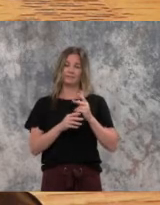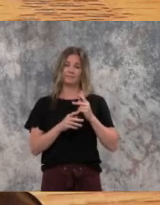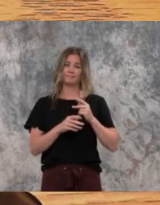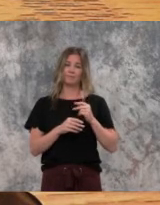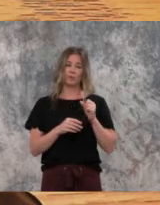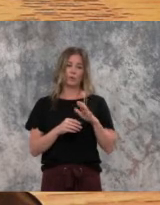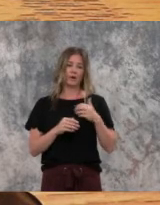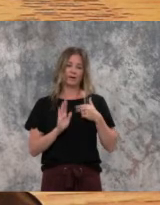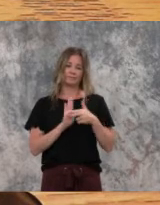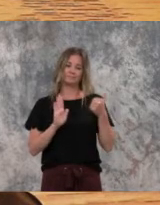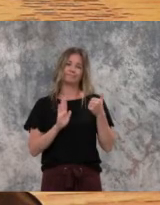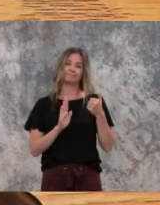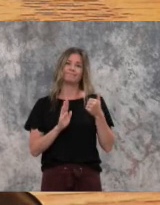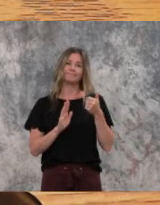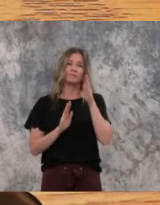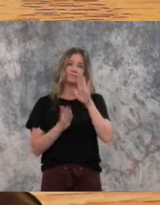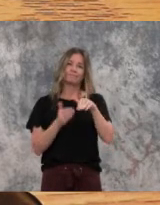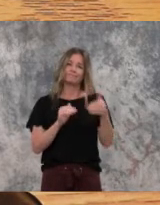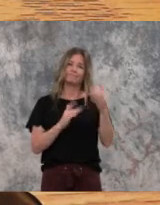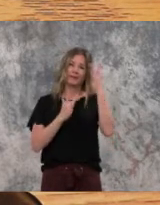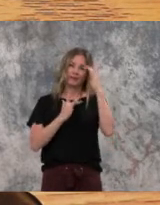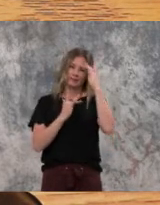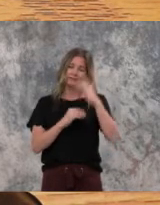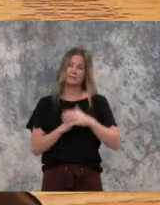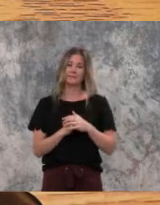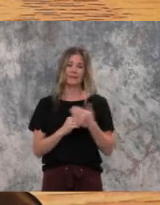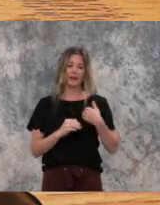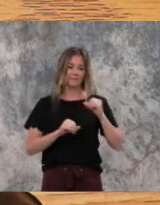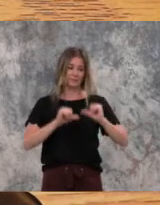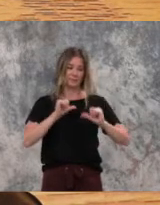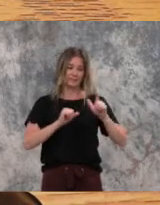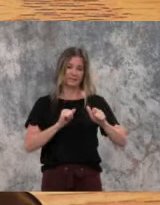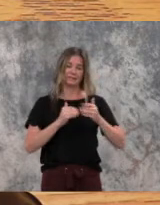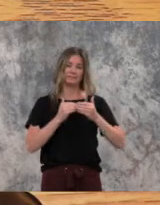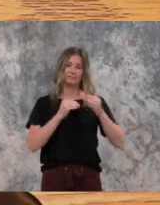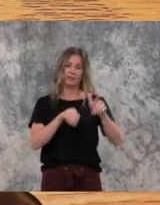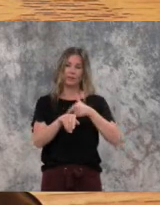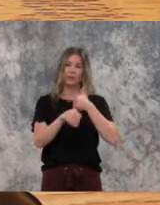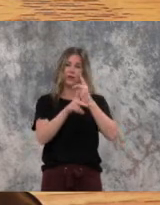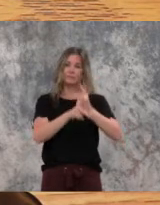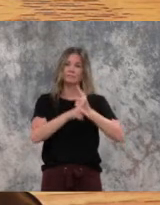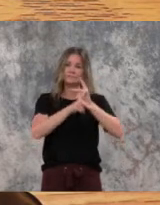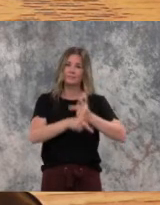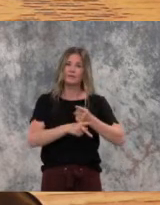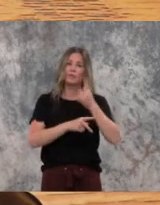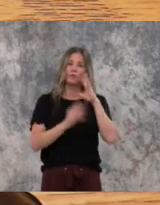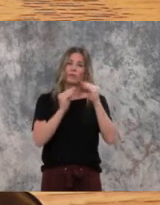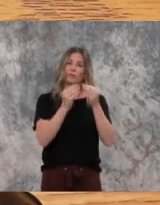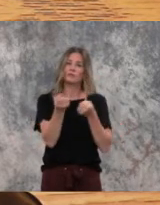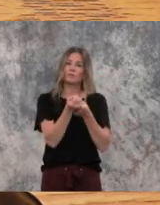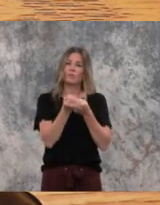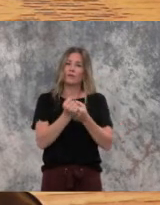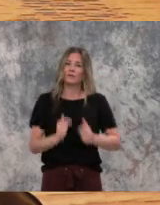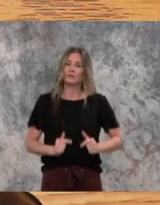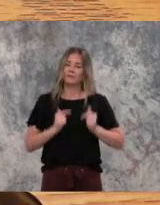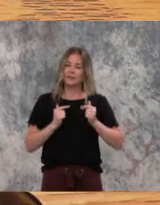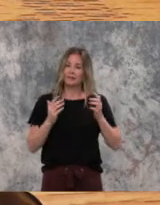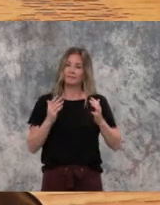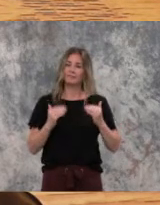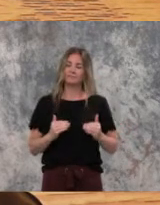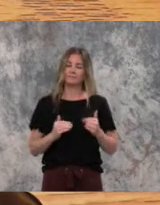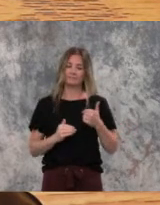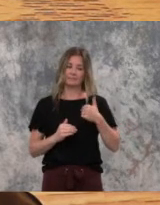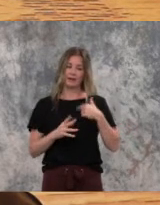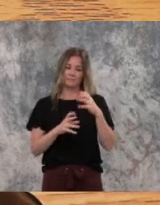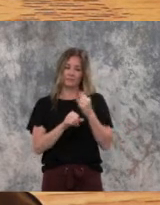terminal illness. I have been assessed as needing long-term care or designated supportive living. I